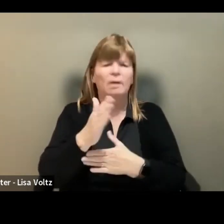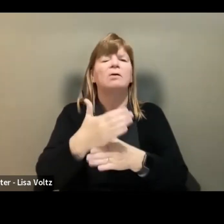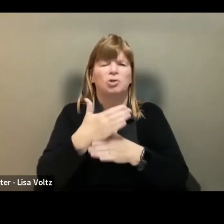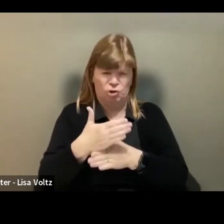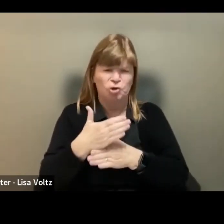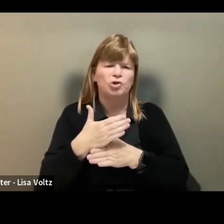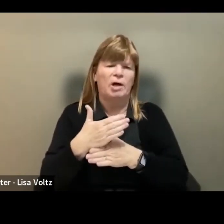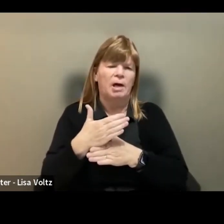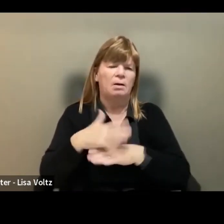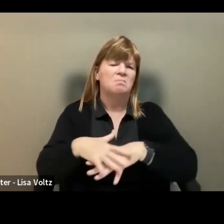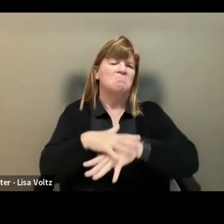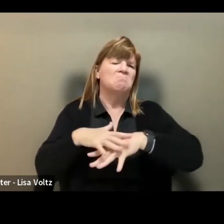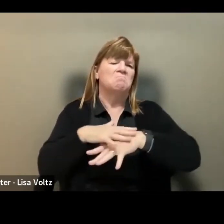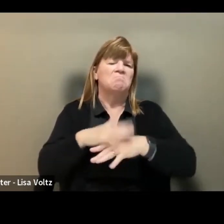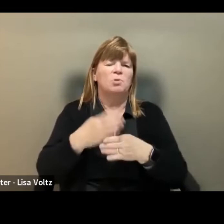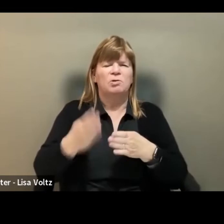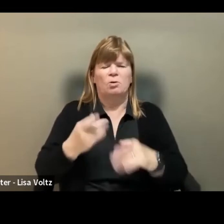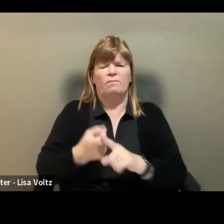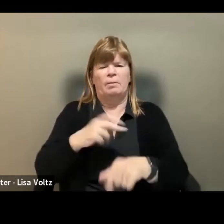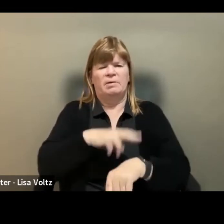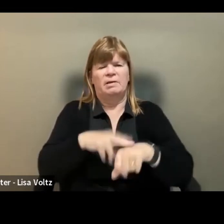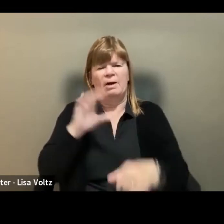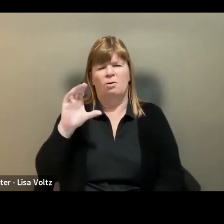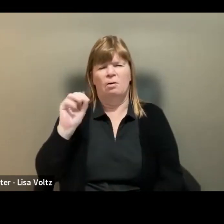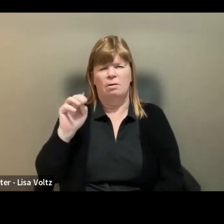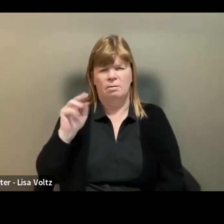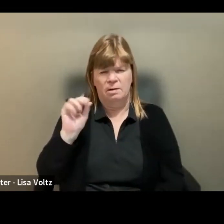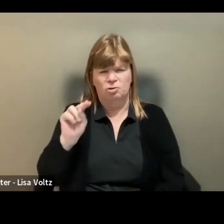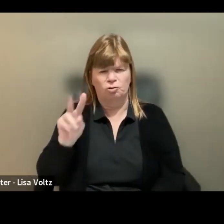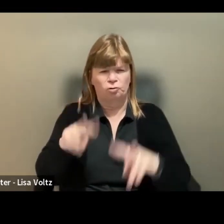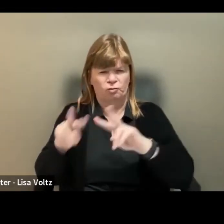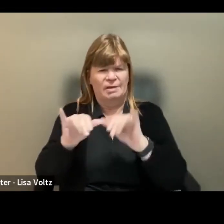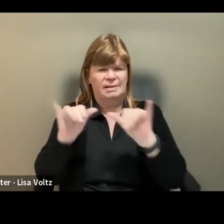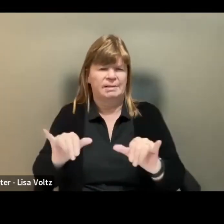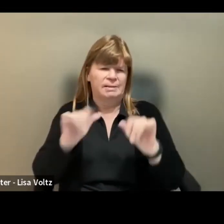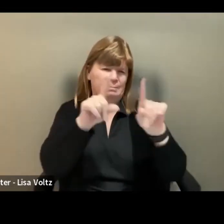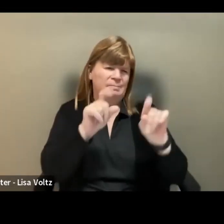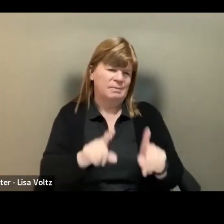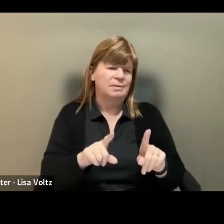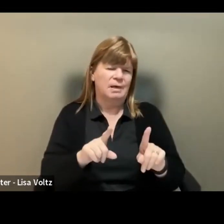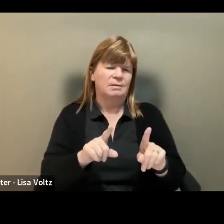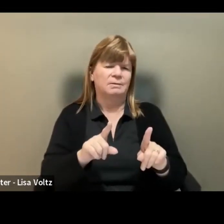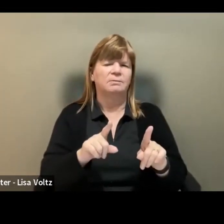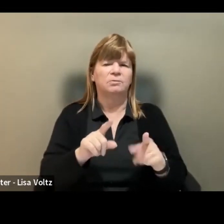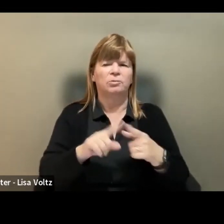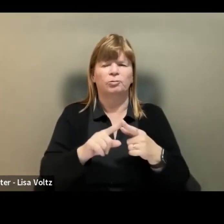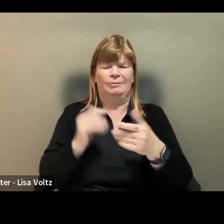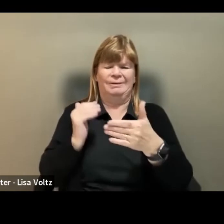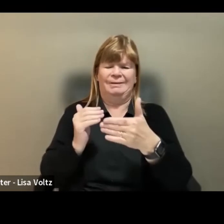preliminary results from the National Concussion Surveillance System pilot closer to Brain Injury Awareness Day.